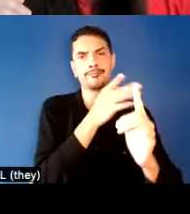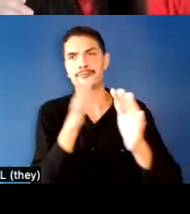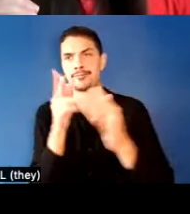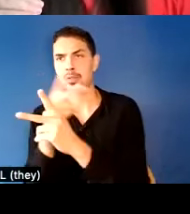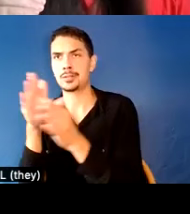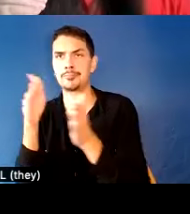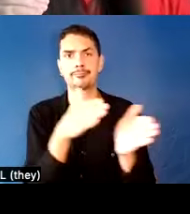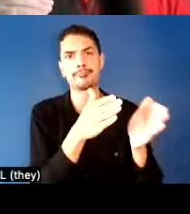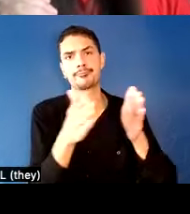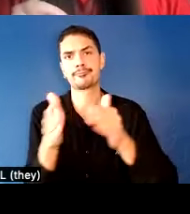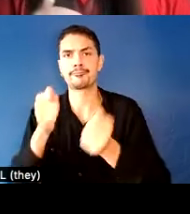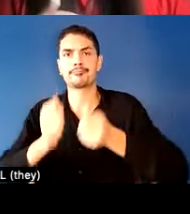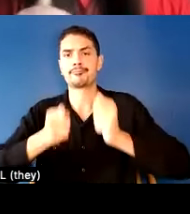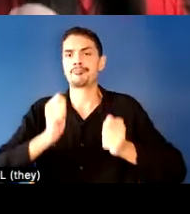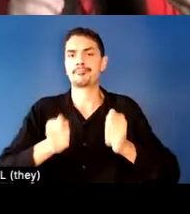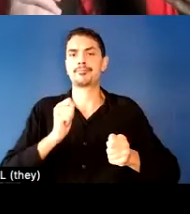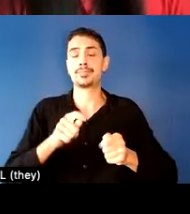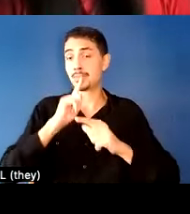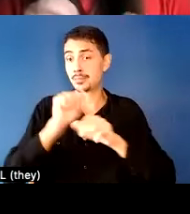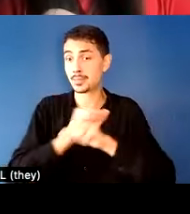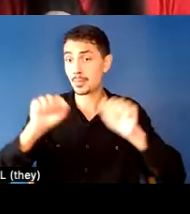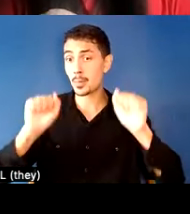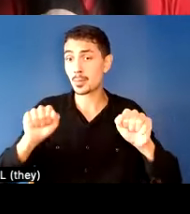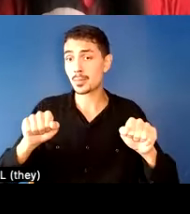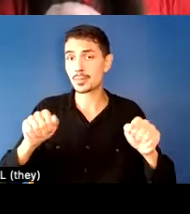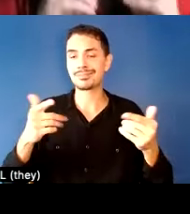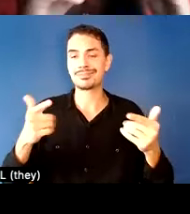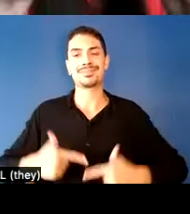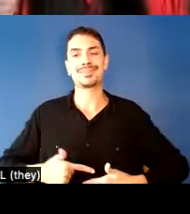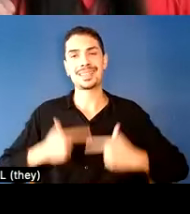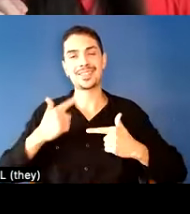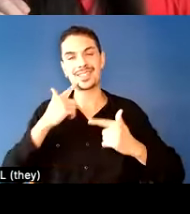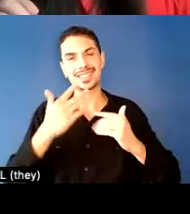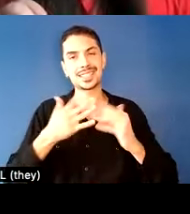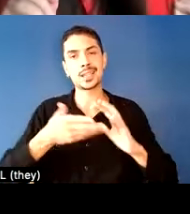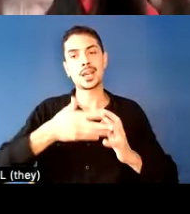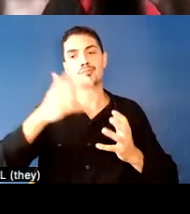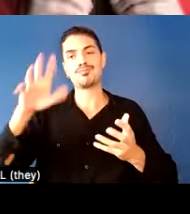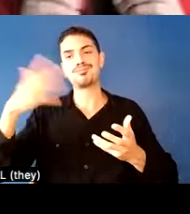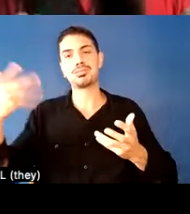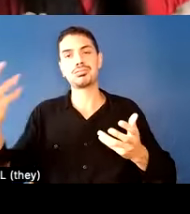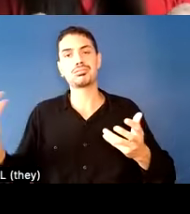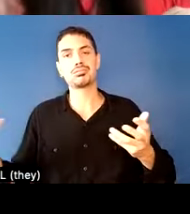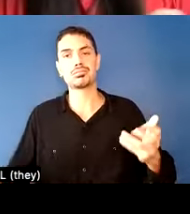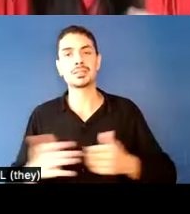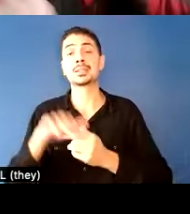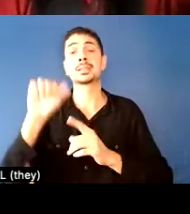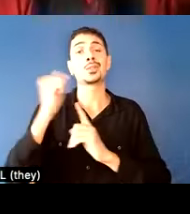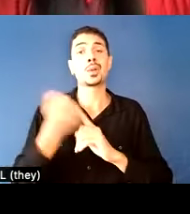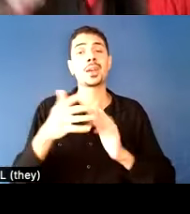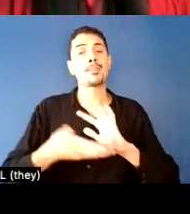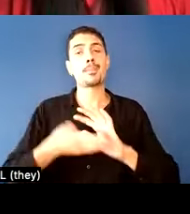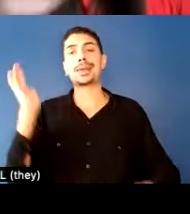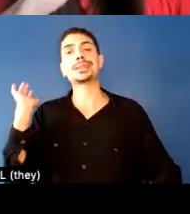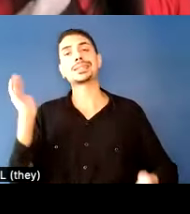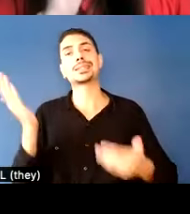But that's not always going to be possible, because life is really messy. Situations are messy, and even the best protocol for law enforcement or